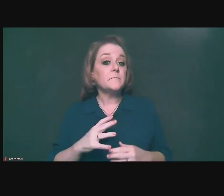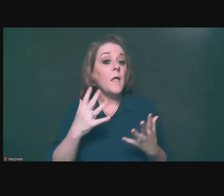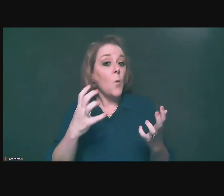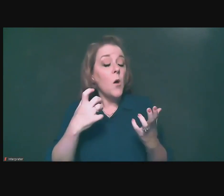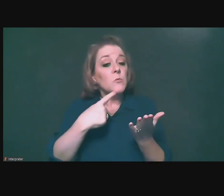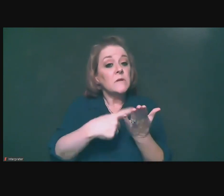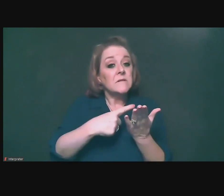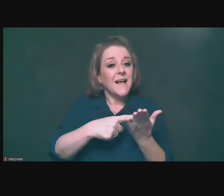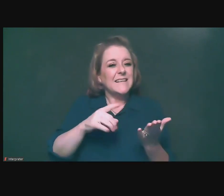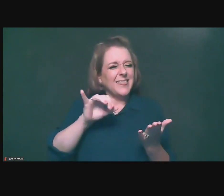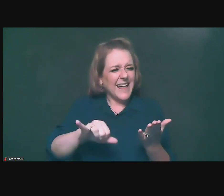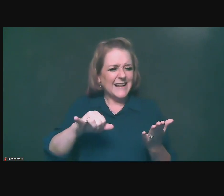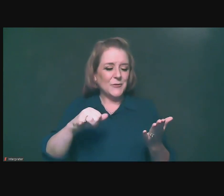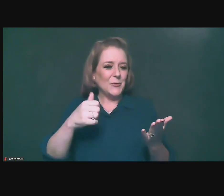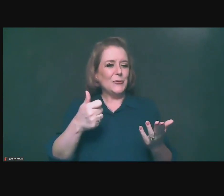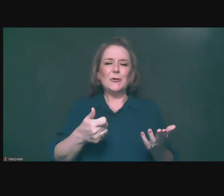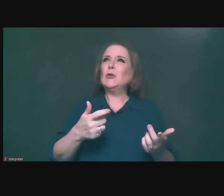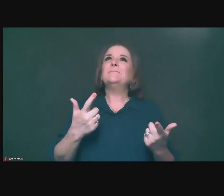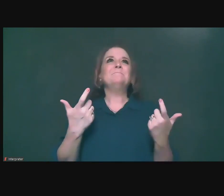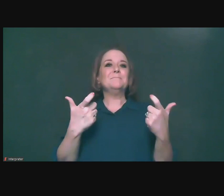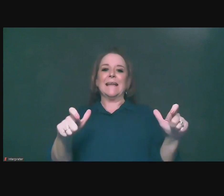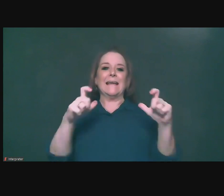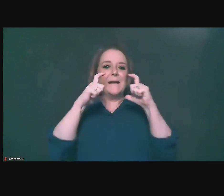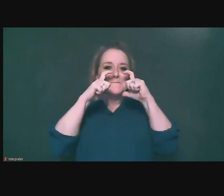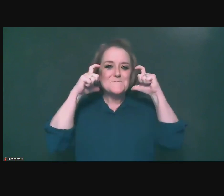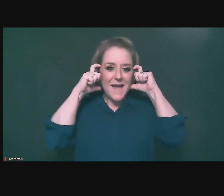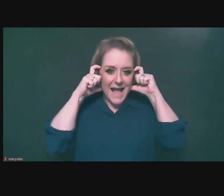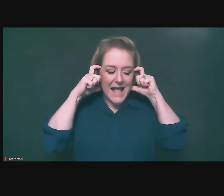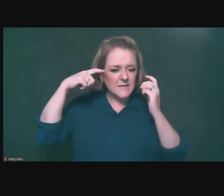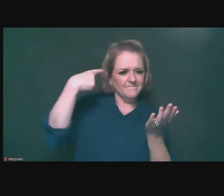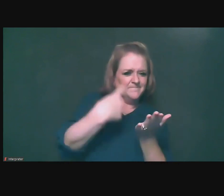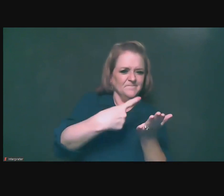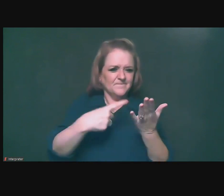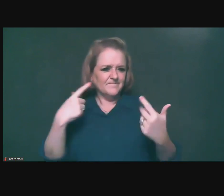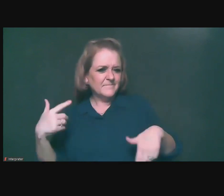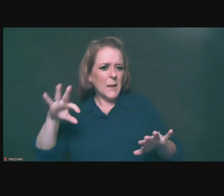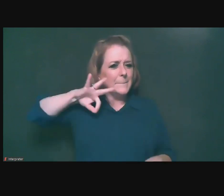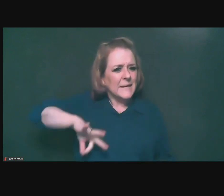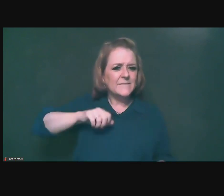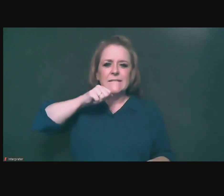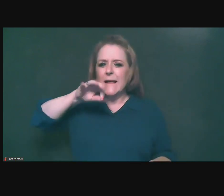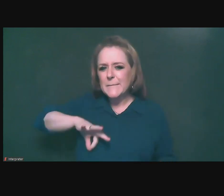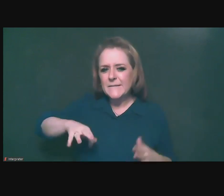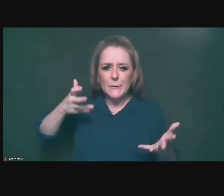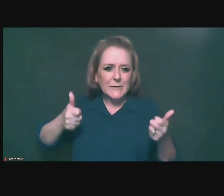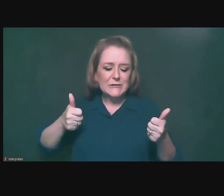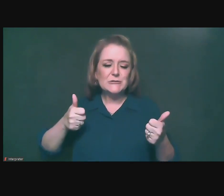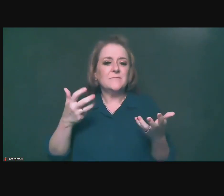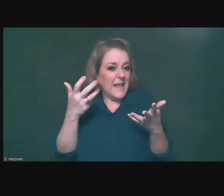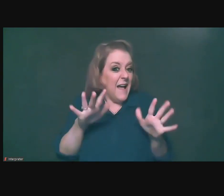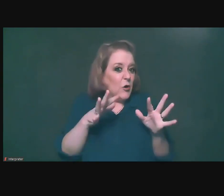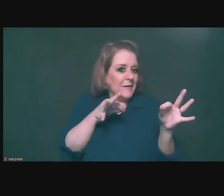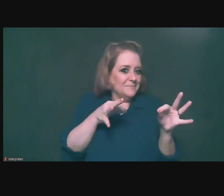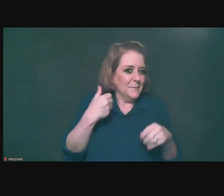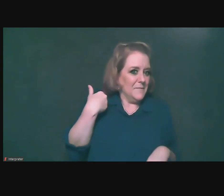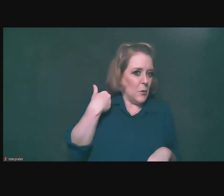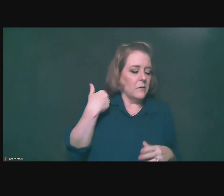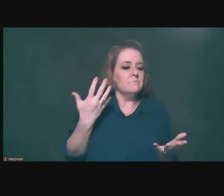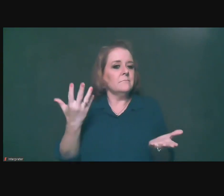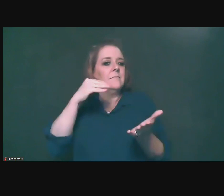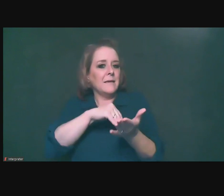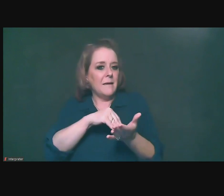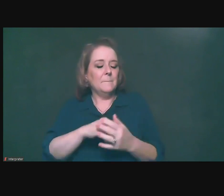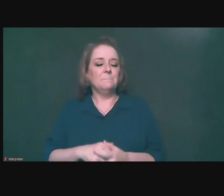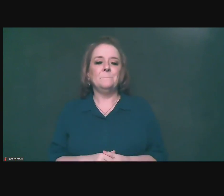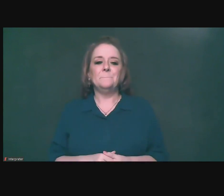great mask debate, and this is part 2. I've already talked about it once, so this is the great mask debate, part 2. Let me show you and reiterate to